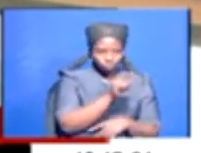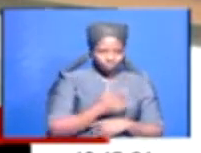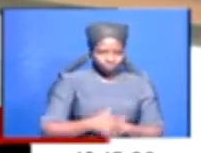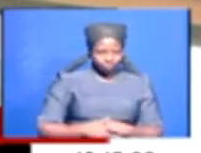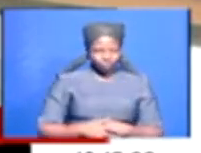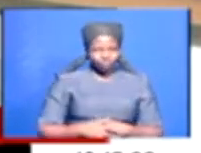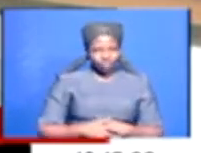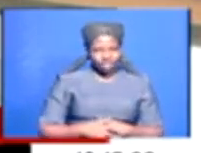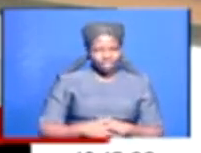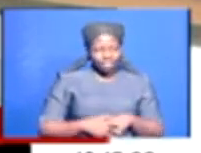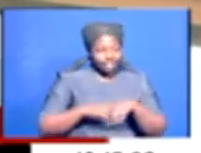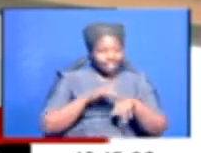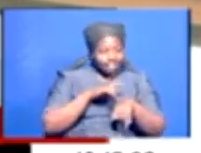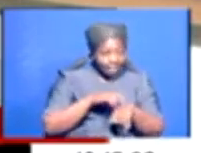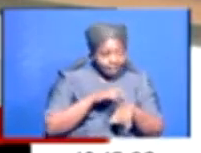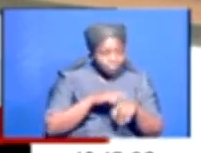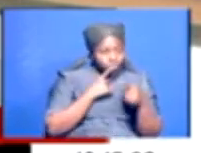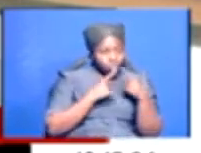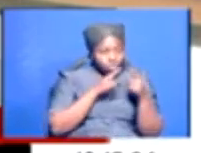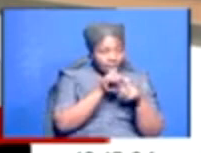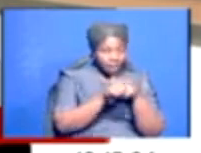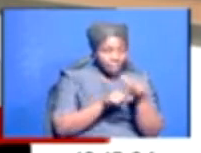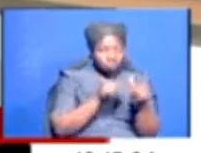When you talk about, you know,